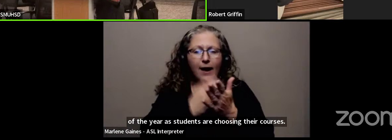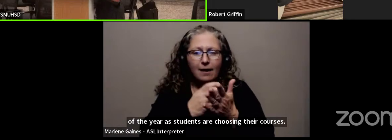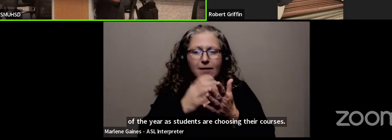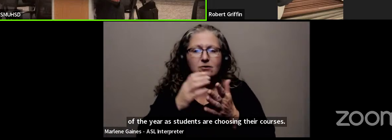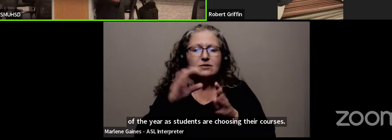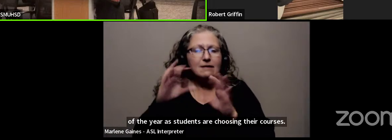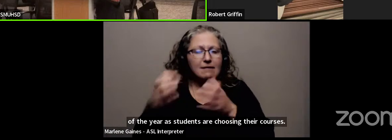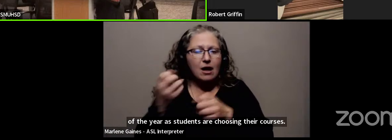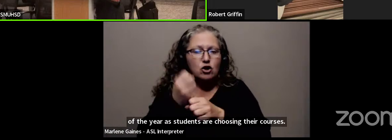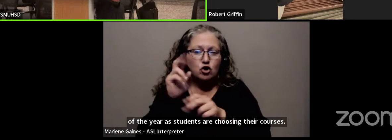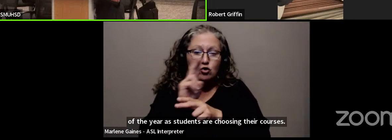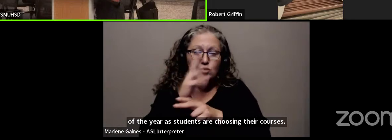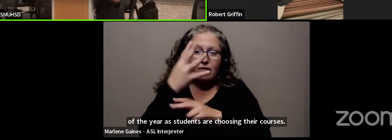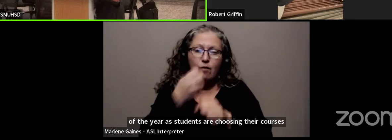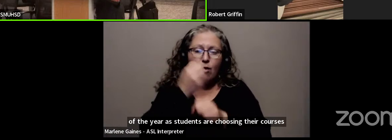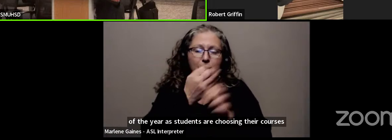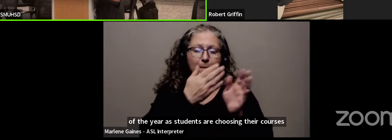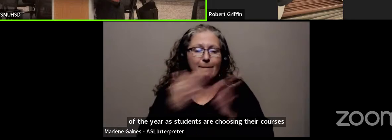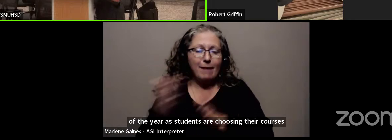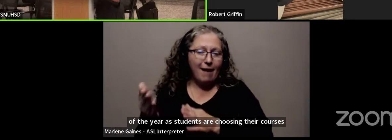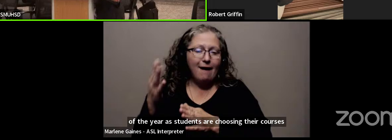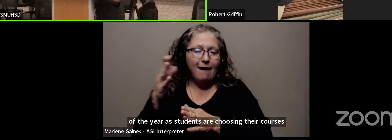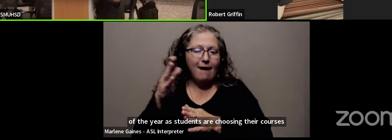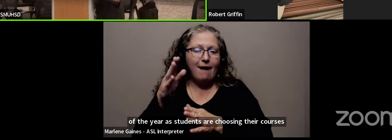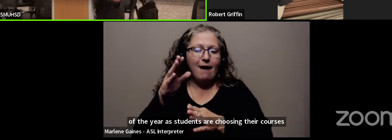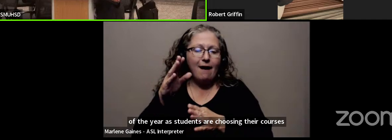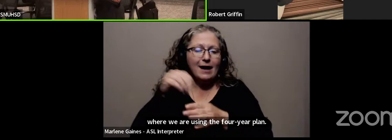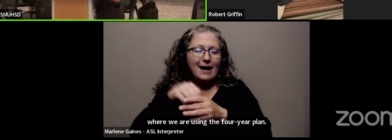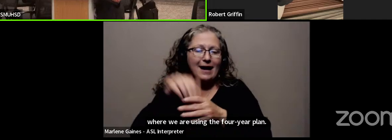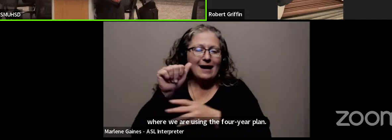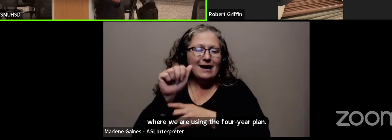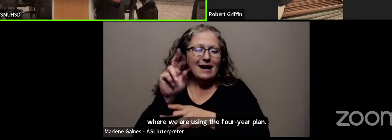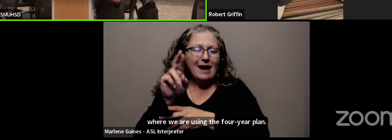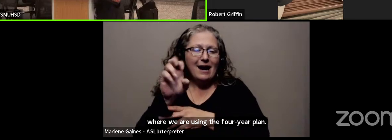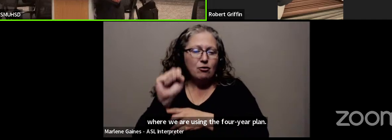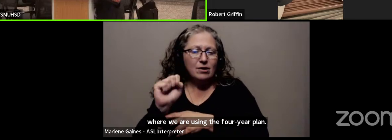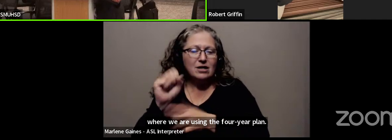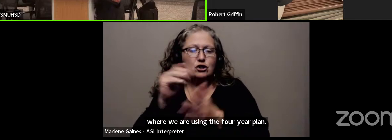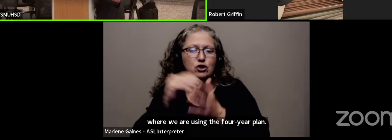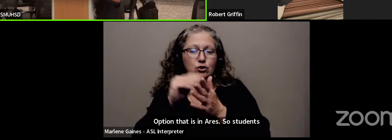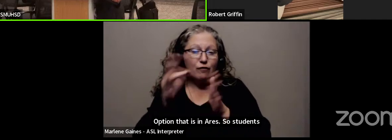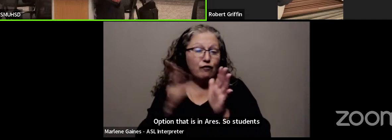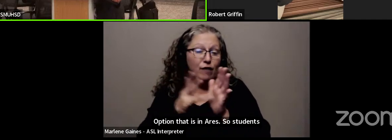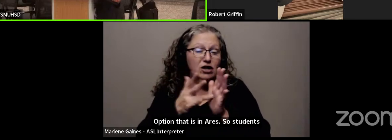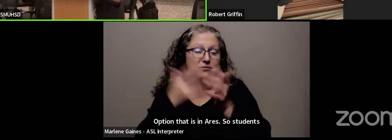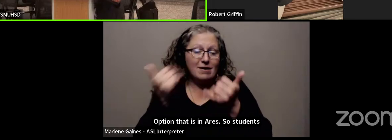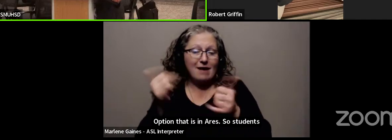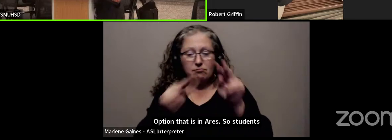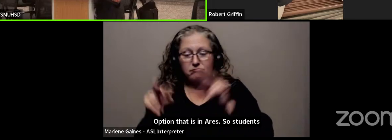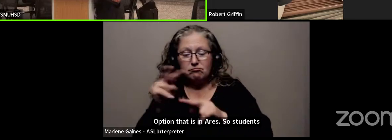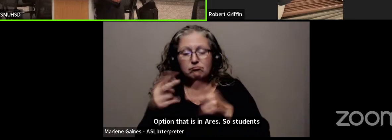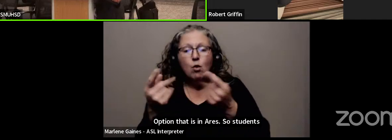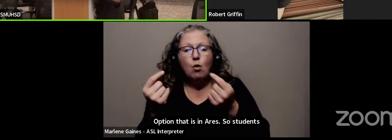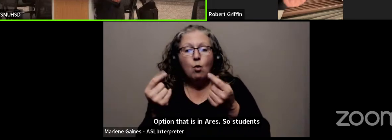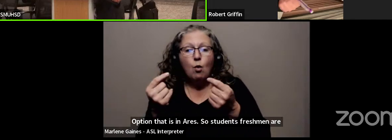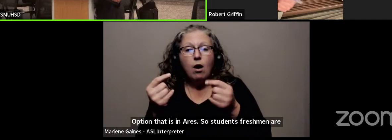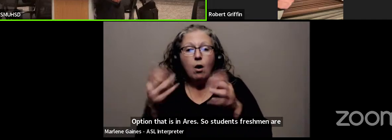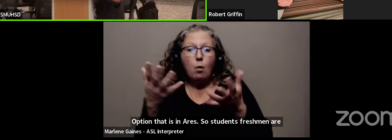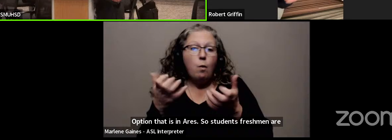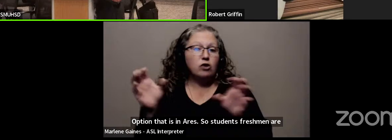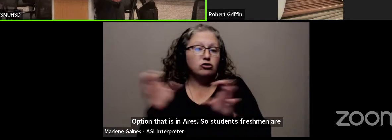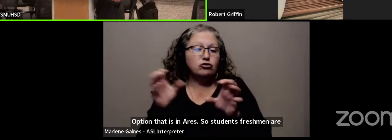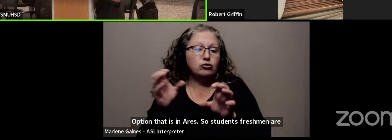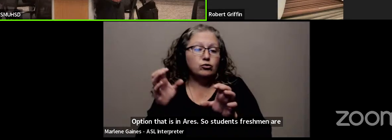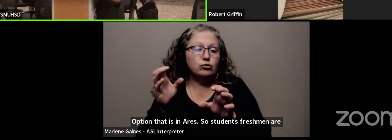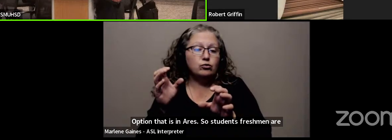the 4-year plan option that is in Aries. So students, freshmen, are actually looking at what they might want to do